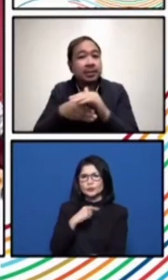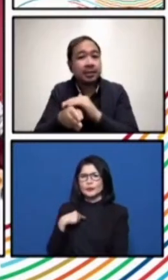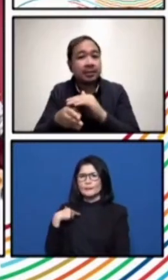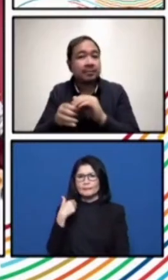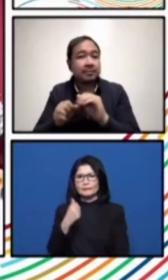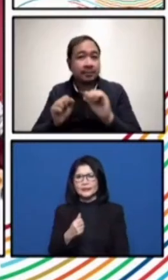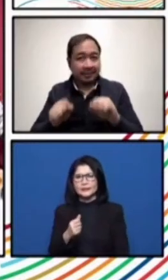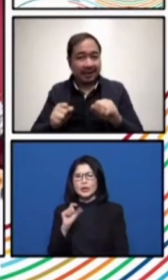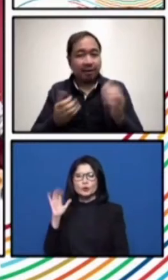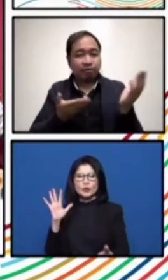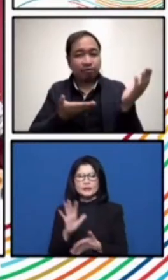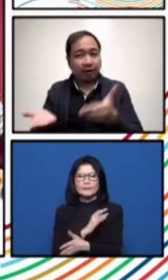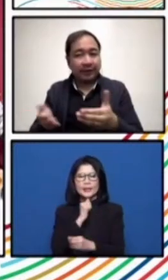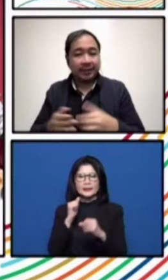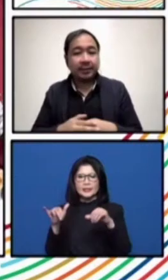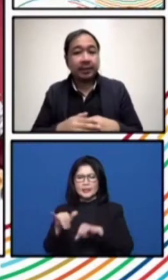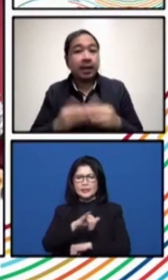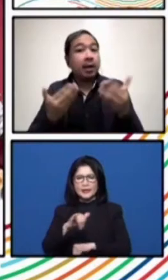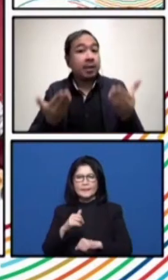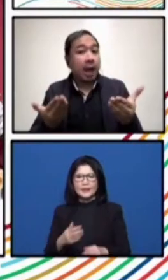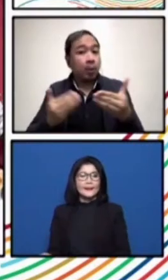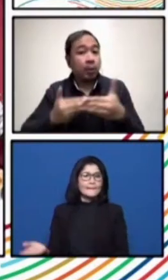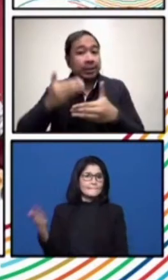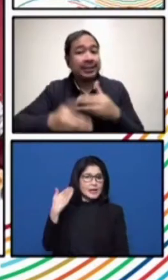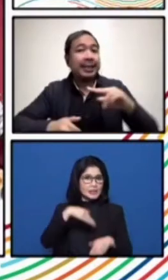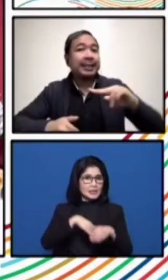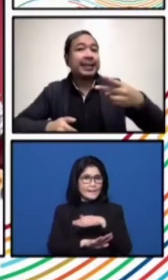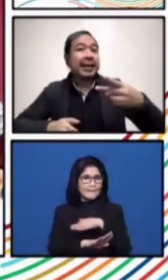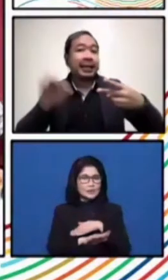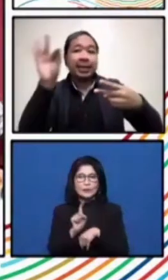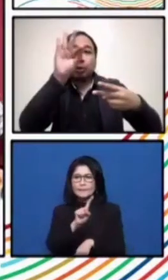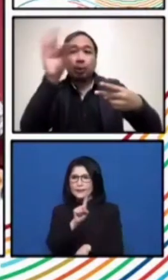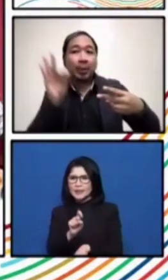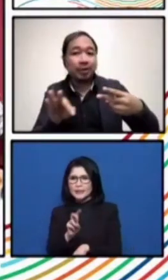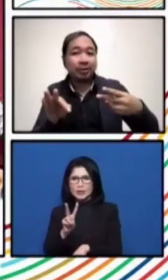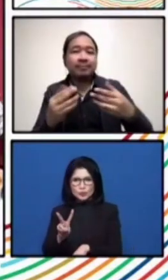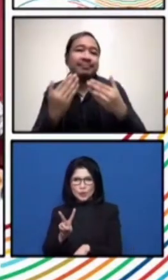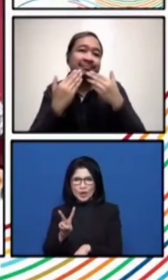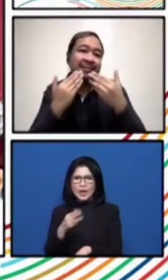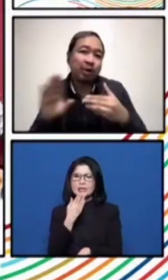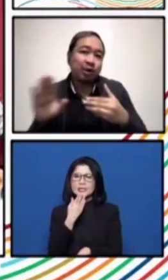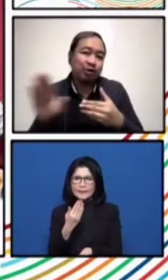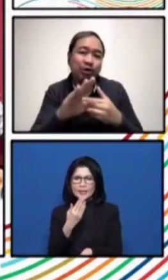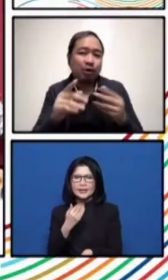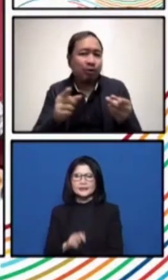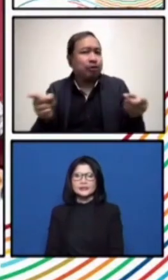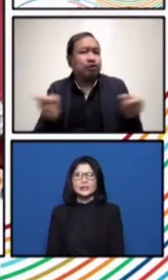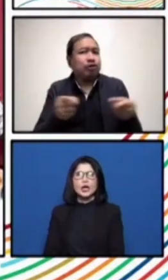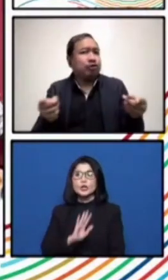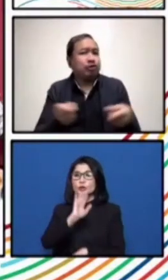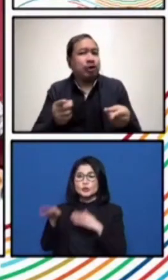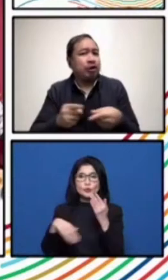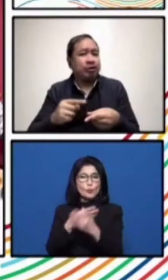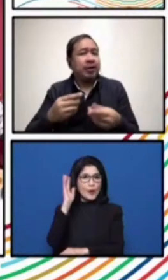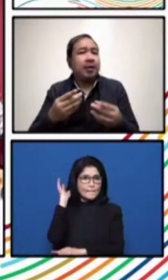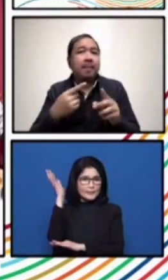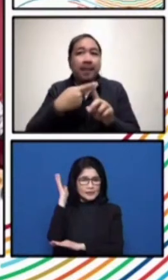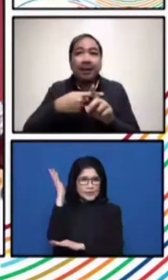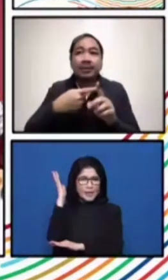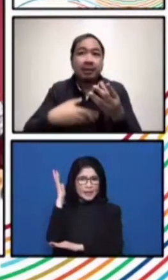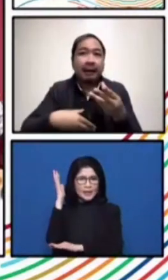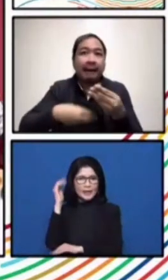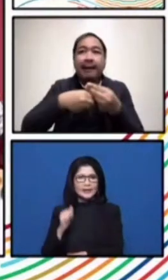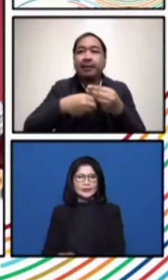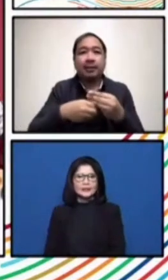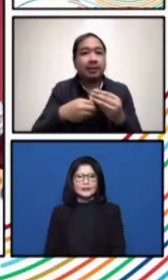move on to the second round of questions thanks everybody for being succinct but uh also adding a lot of substance to the